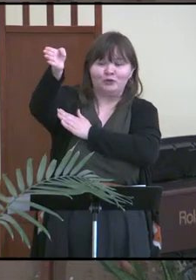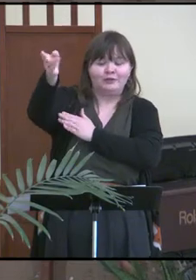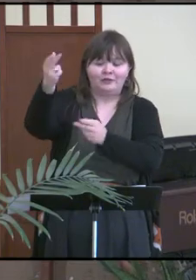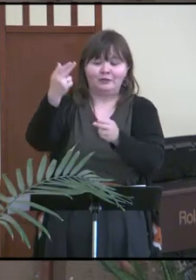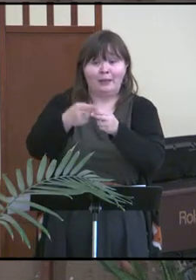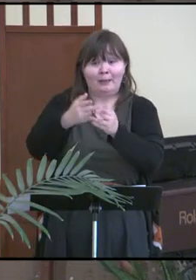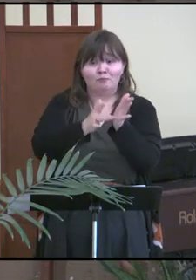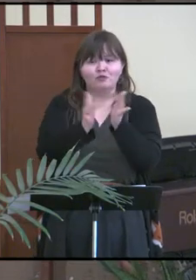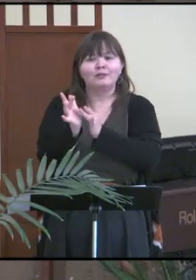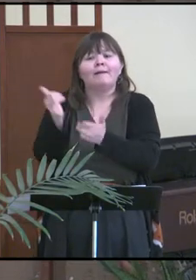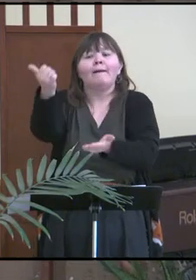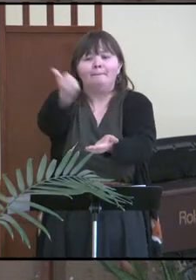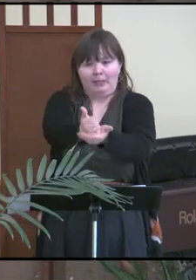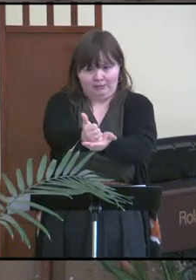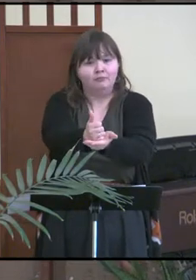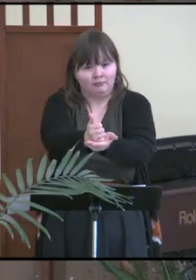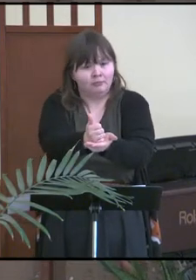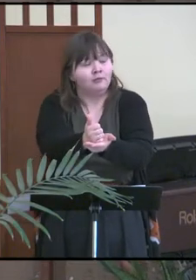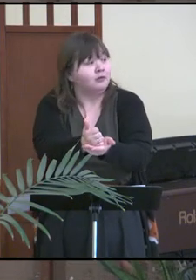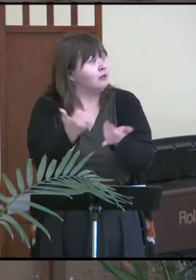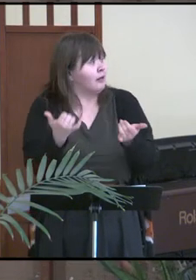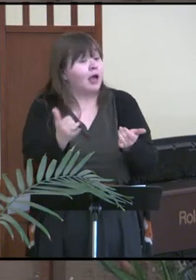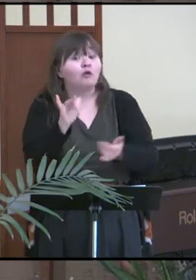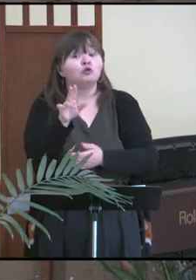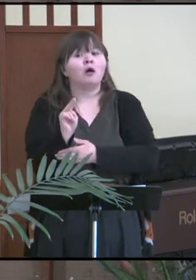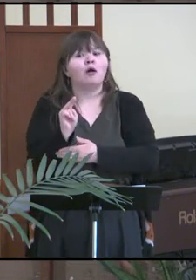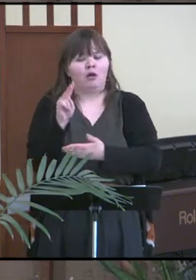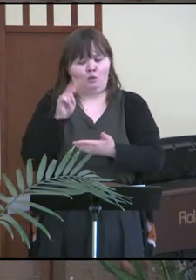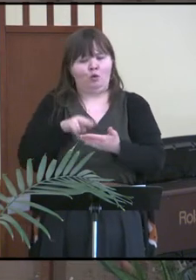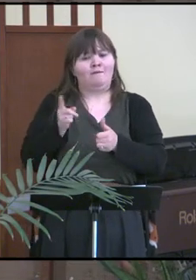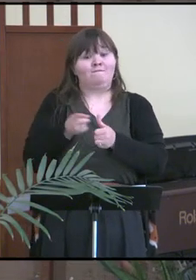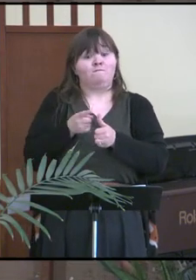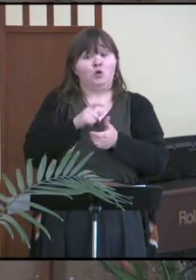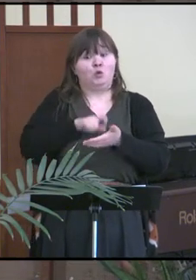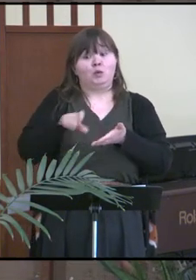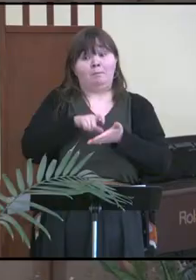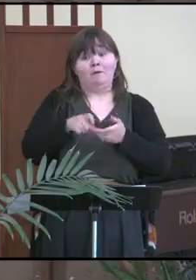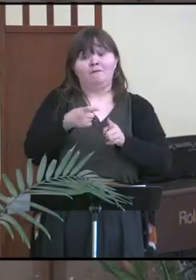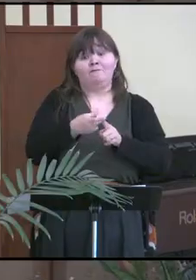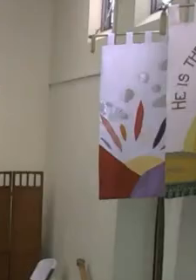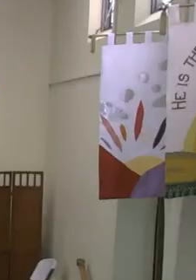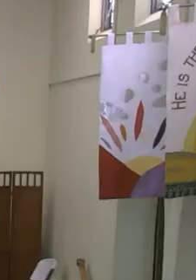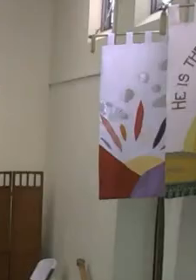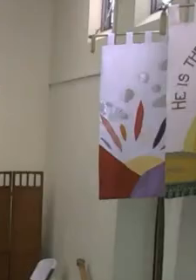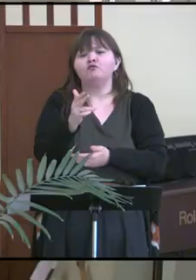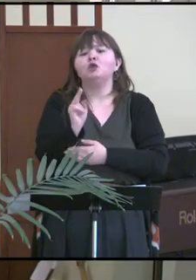amen. And now John is going to read our first part of our scripture from the book of John.